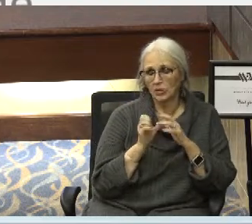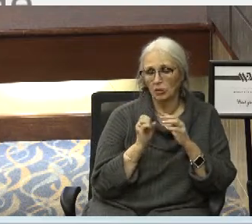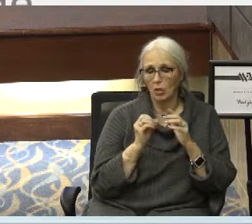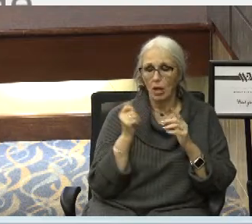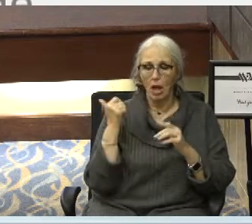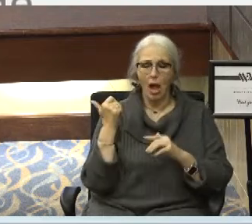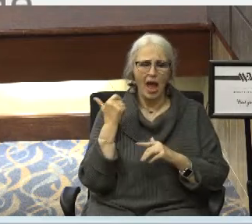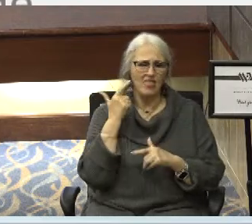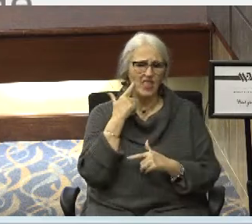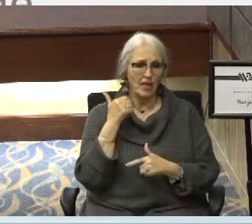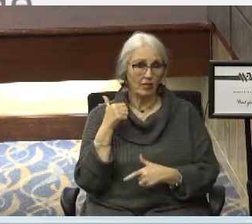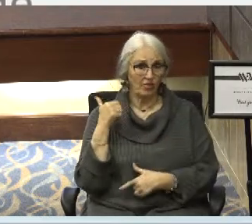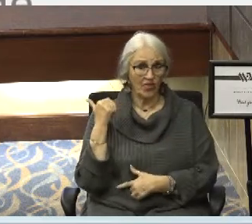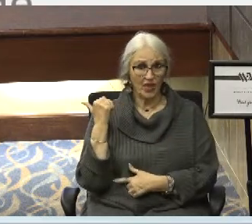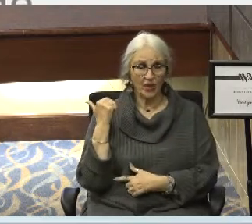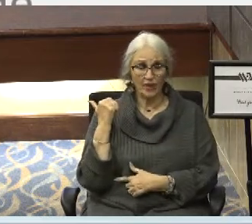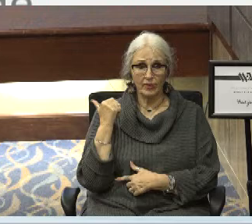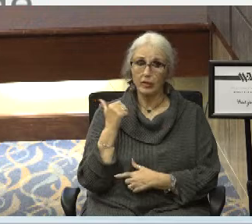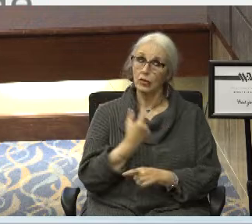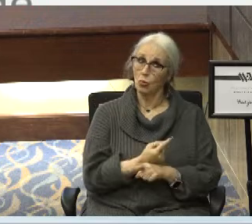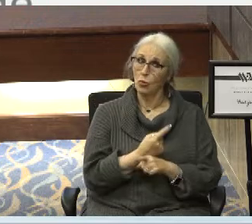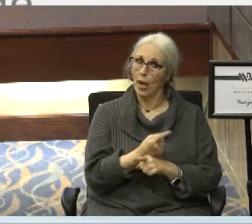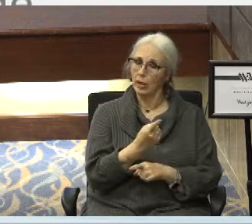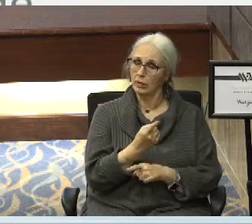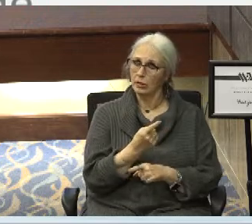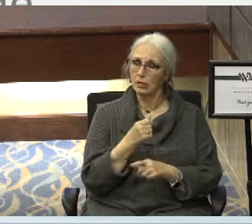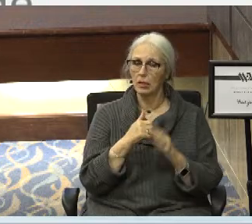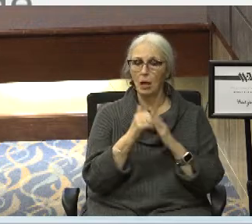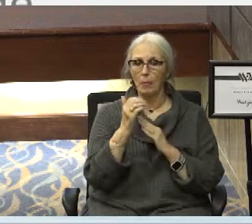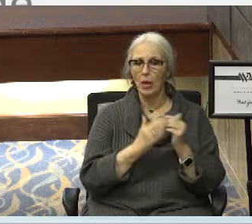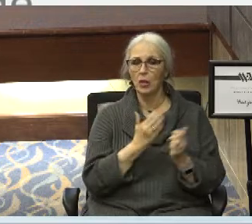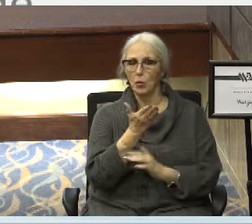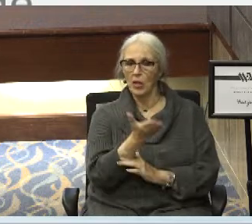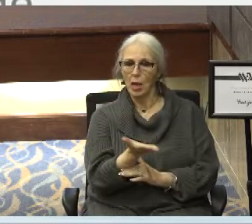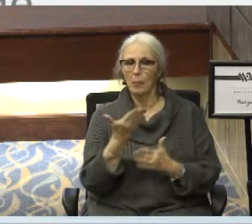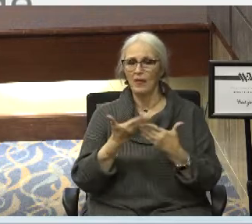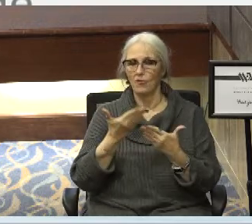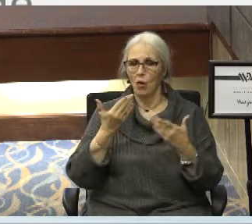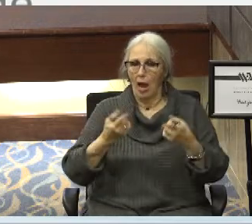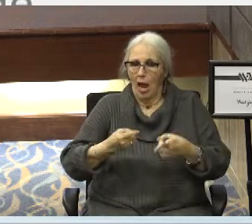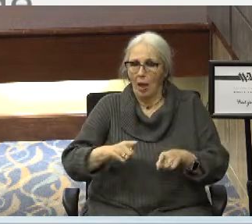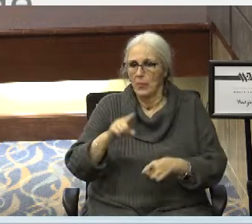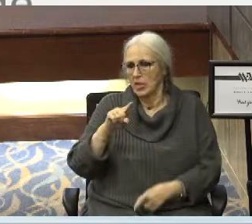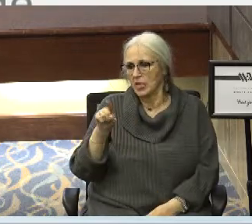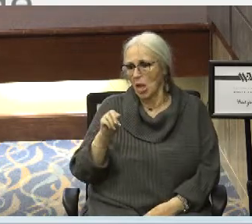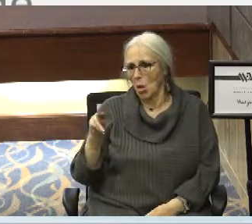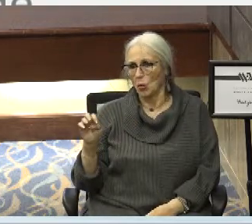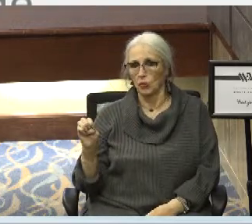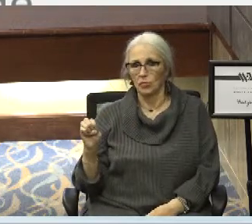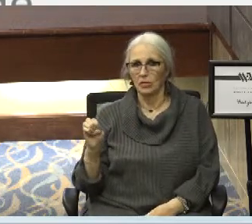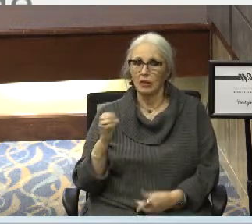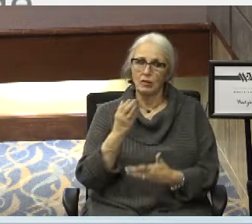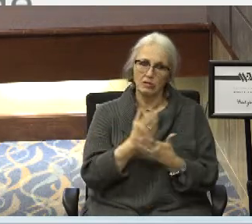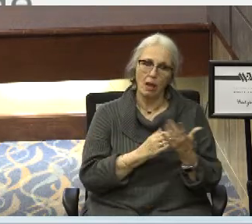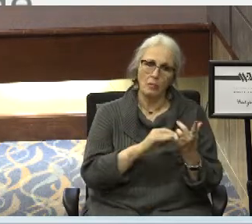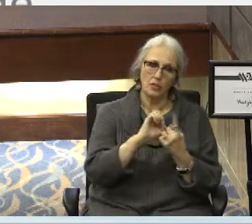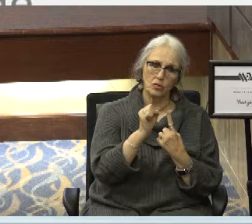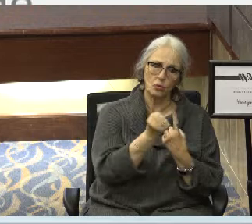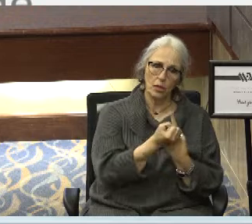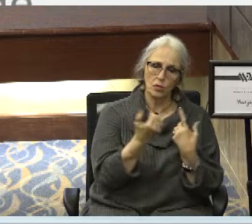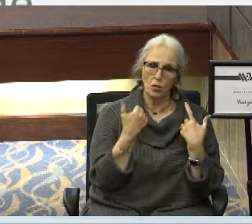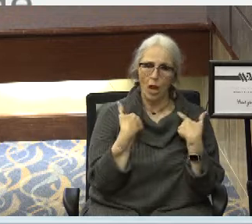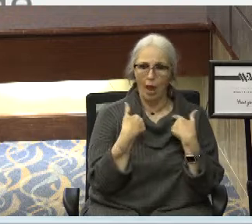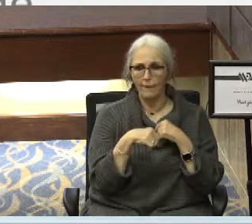So I think this one, that's correct. The building was there before the zoning was there. On some of the situations where you have